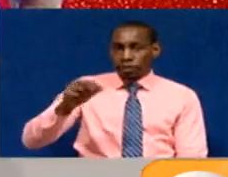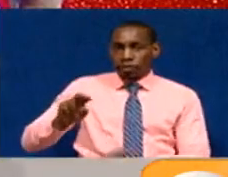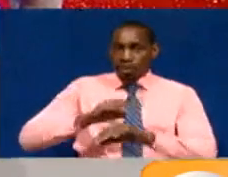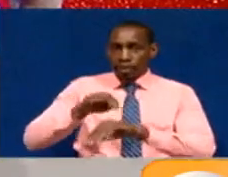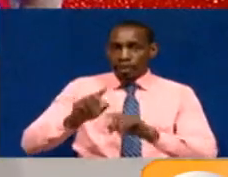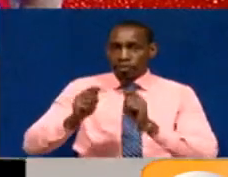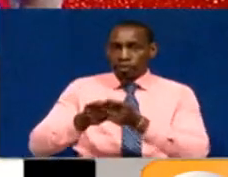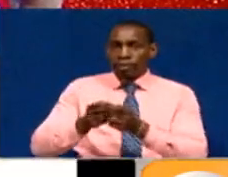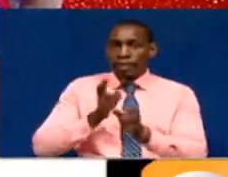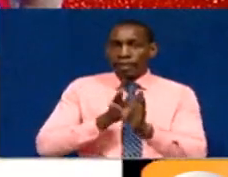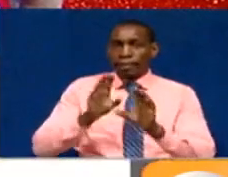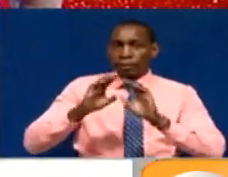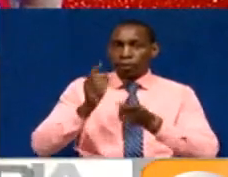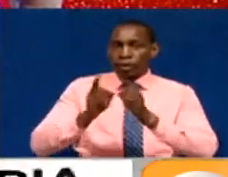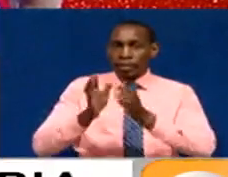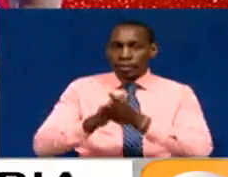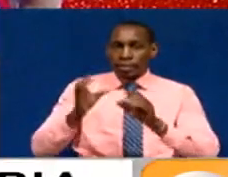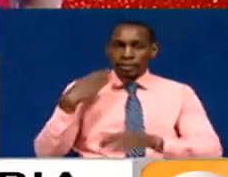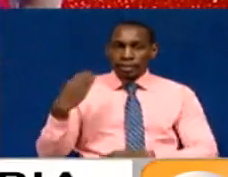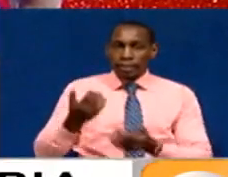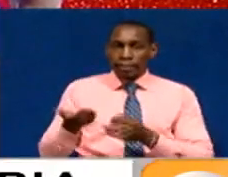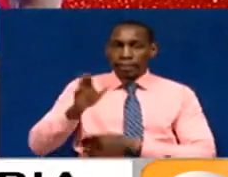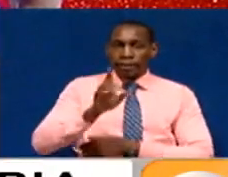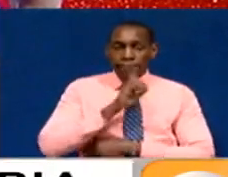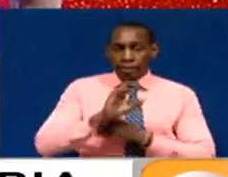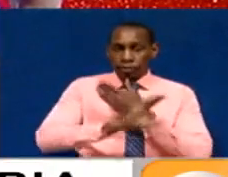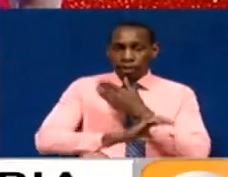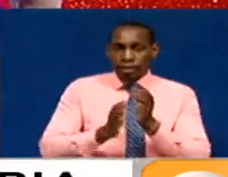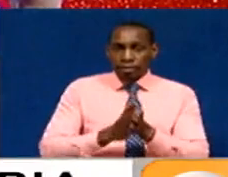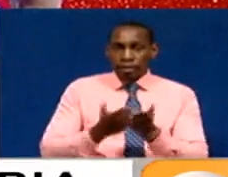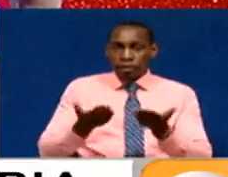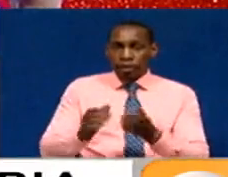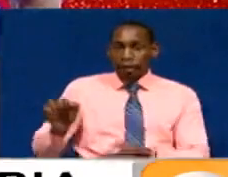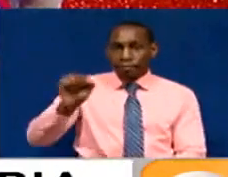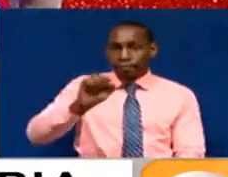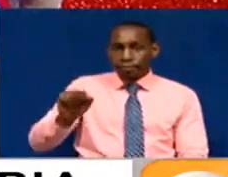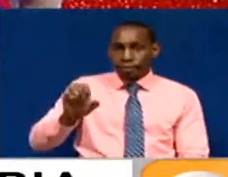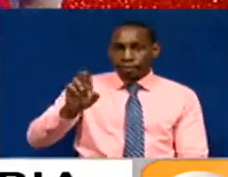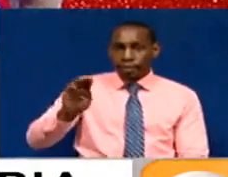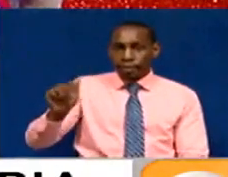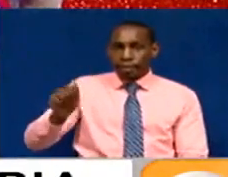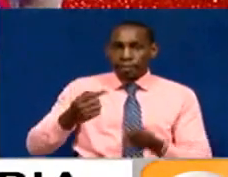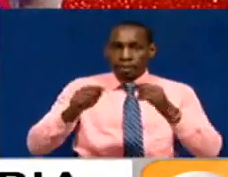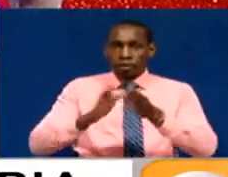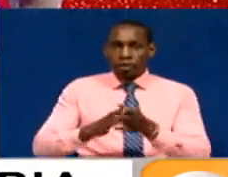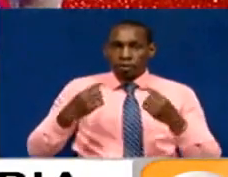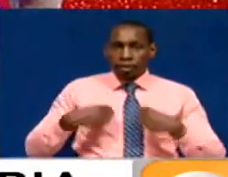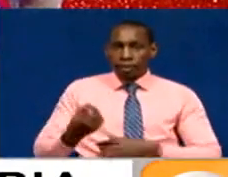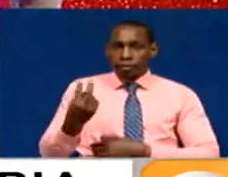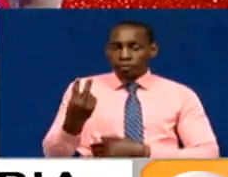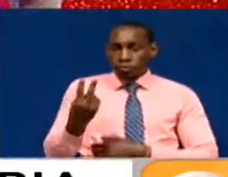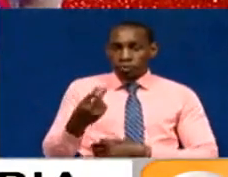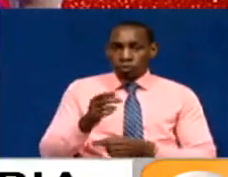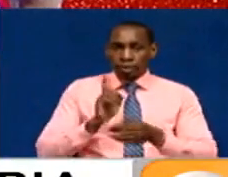The national team that competed at the World Athletics Indoor Championships is back in the country from Belgrade, Serbia. Kenya bagged 2 medals at the Indoor